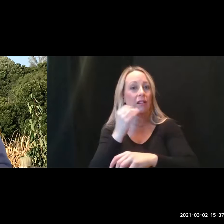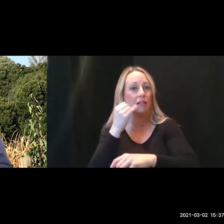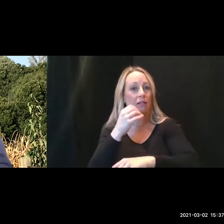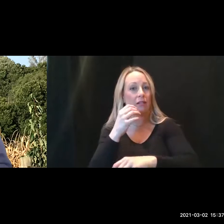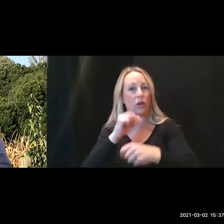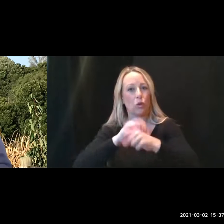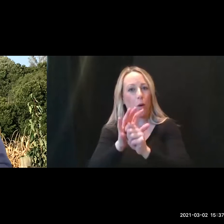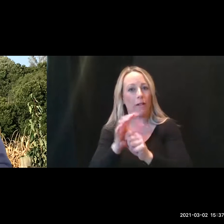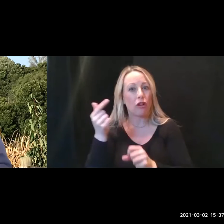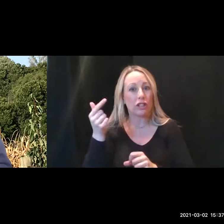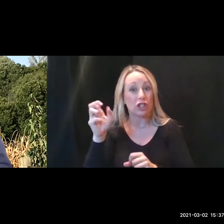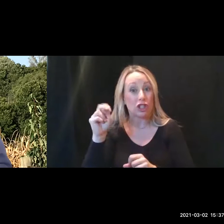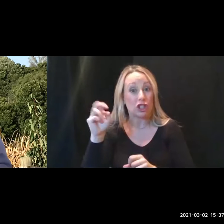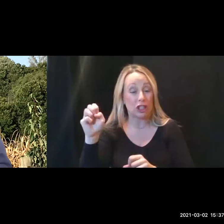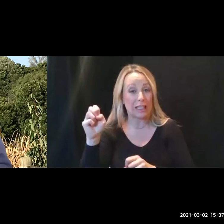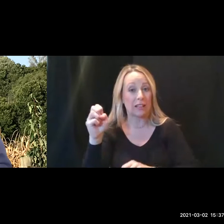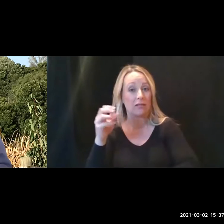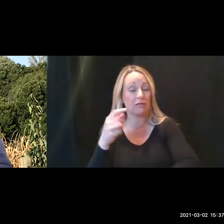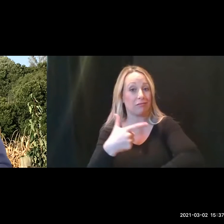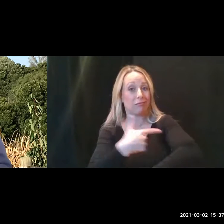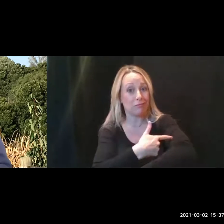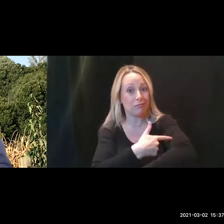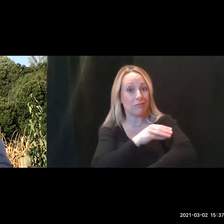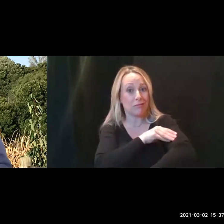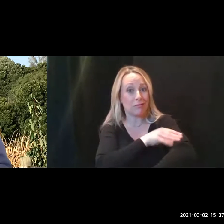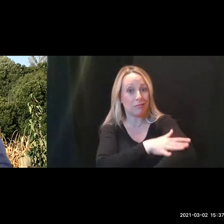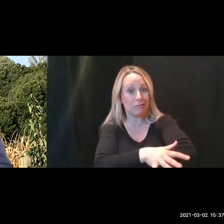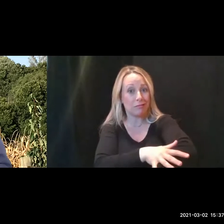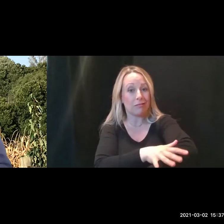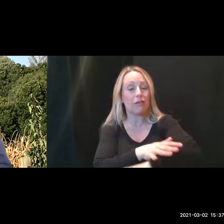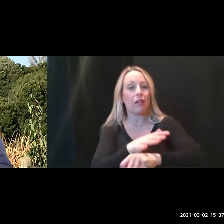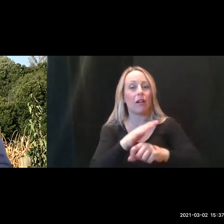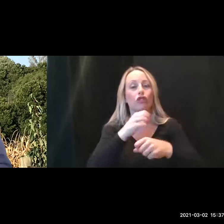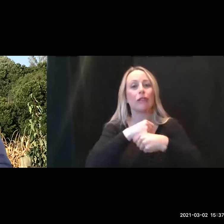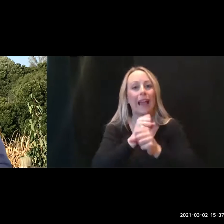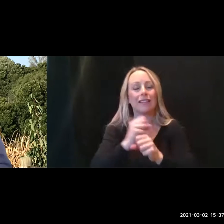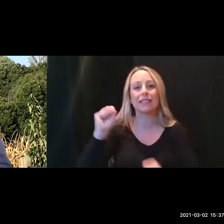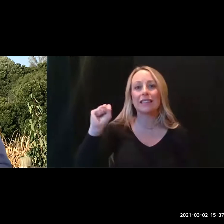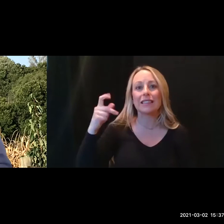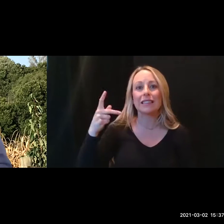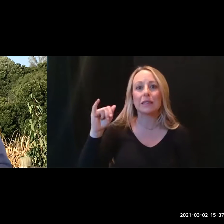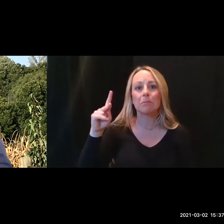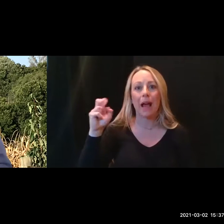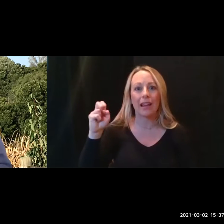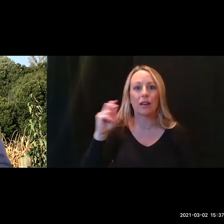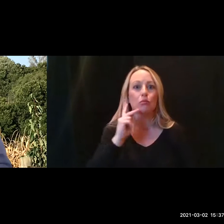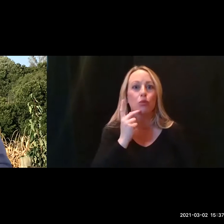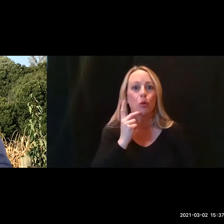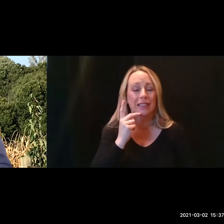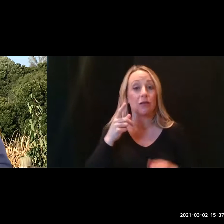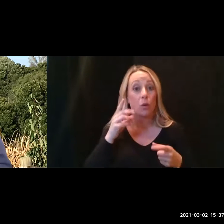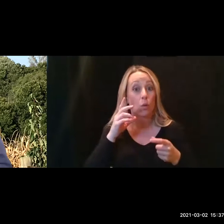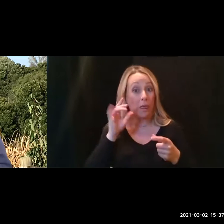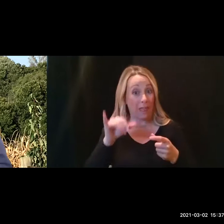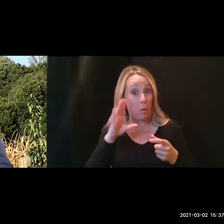gene is expressed and it makes what's called the spike protein, and that allows the immune system